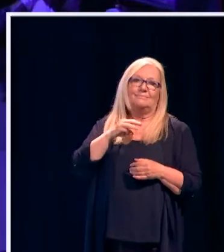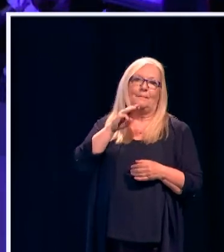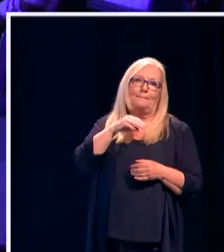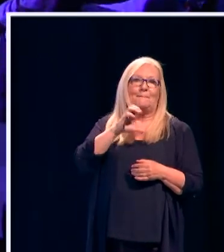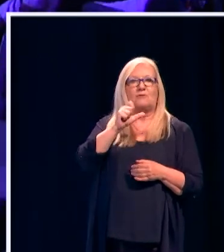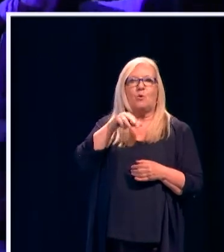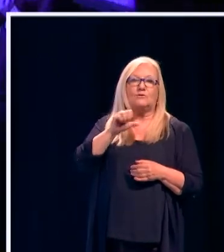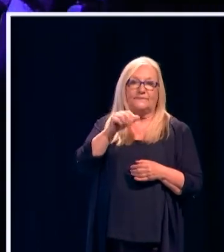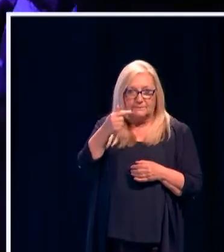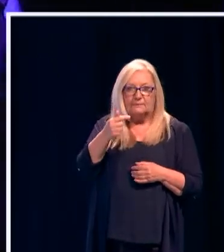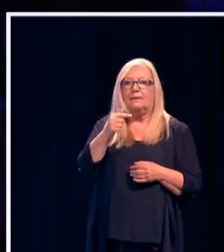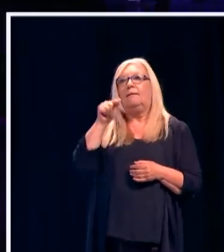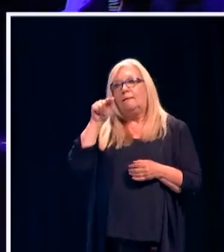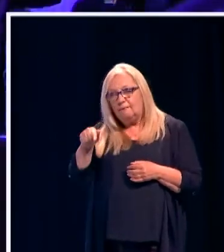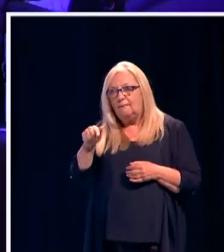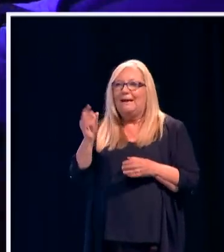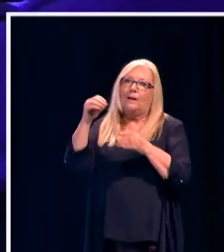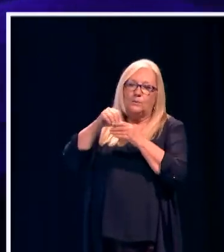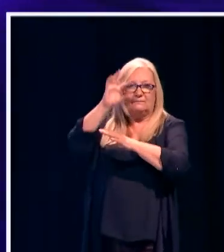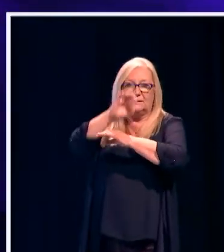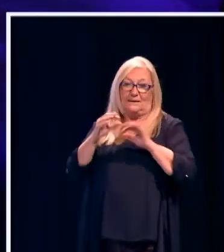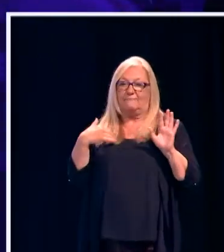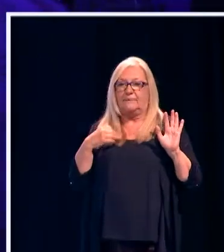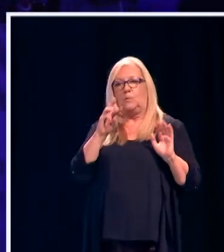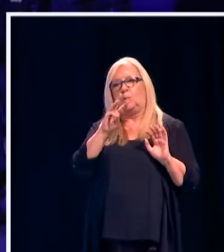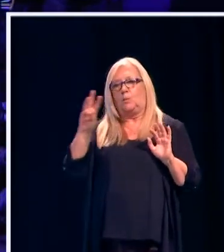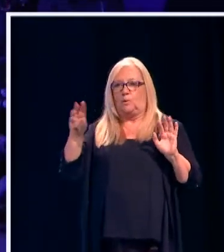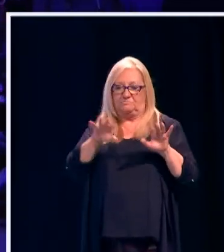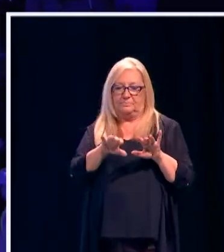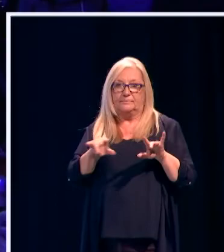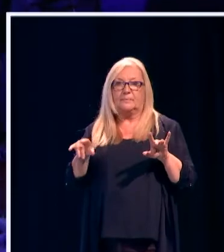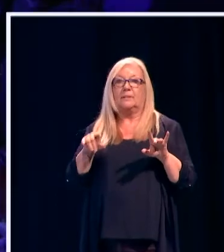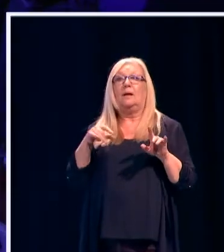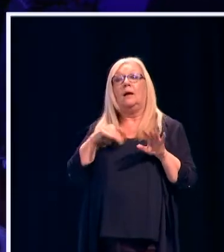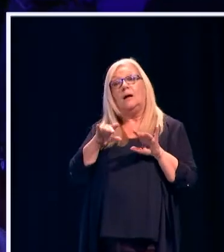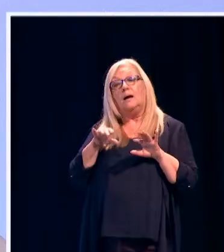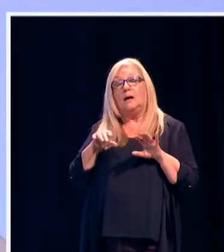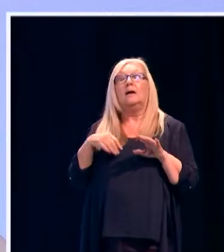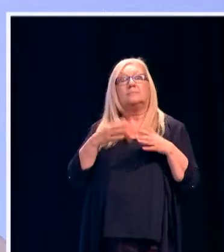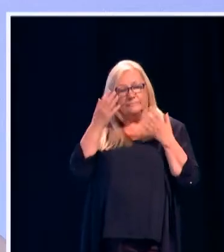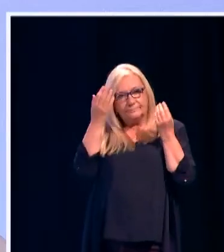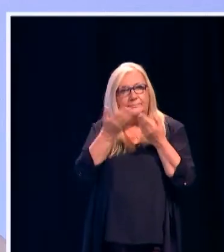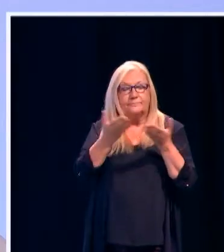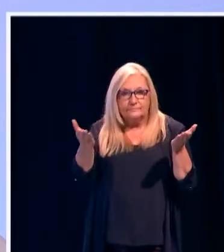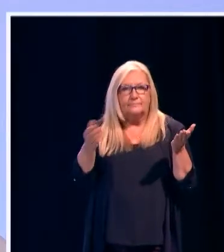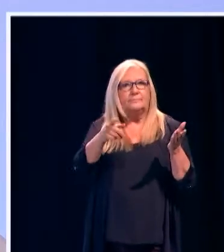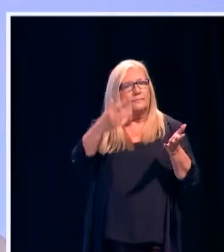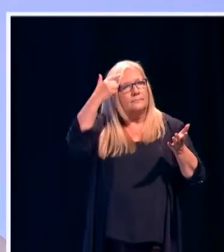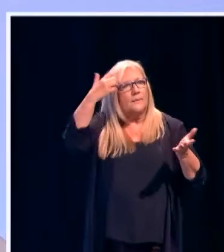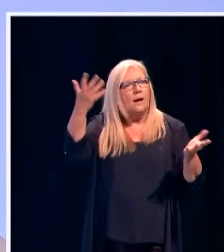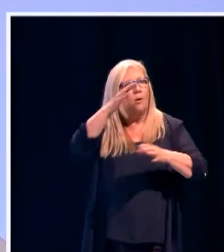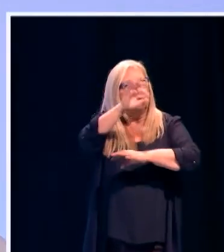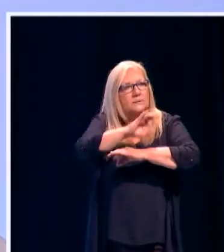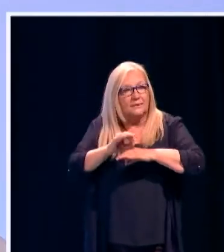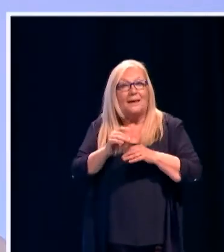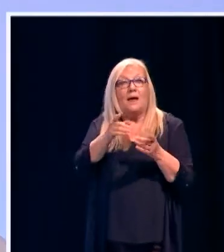www.microsoft.com/inclusive design. And we share the positive benefit of designing for everybody with disability in mind, and the huge cost savings